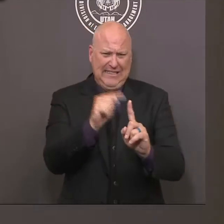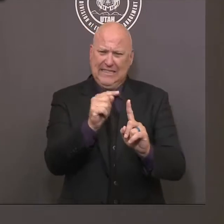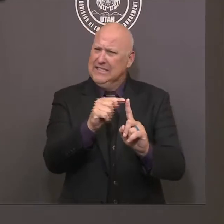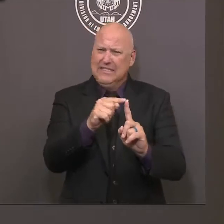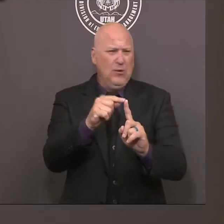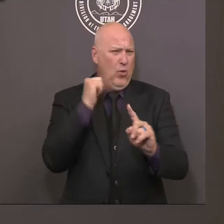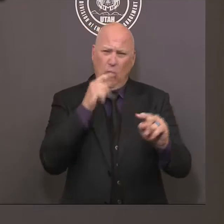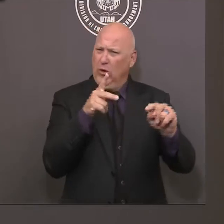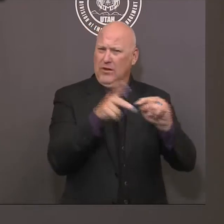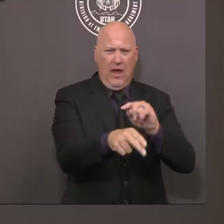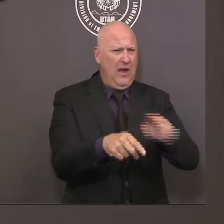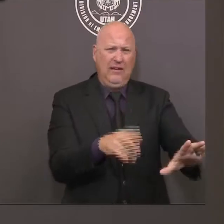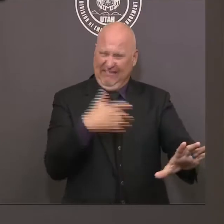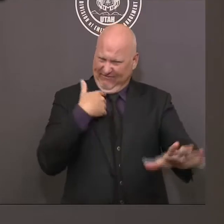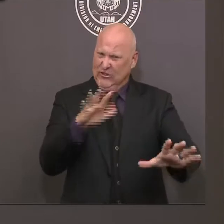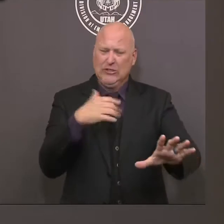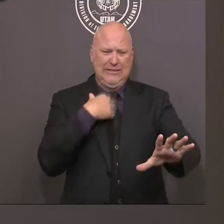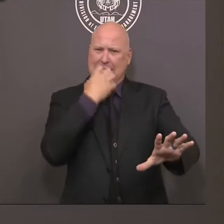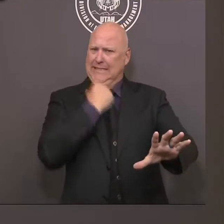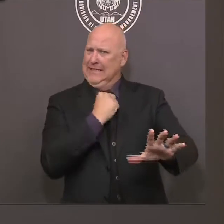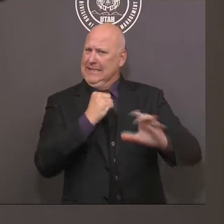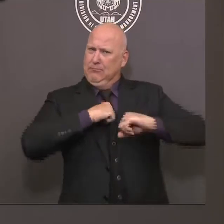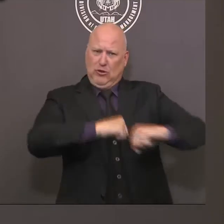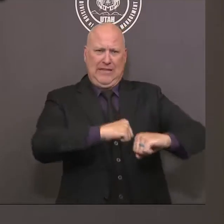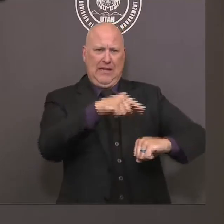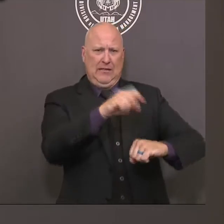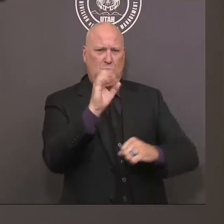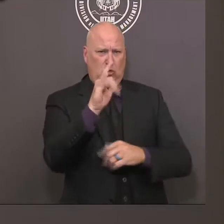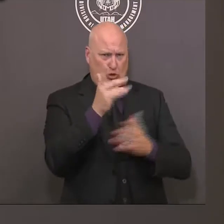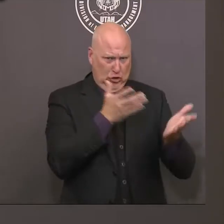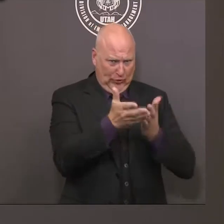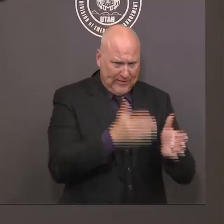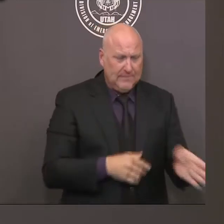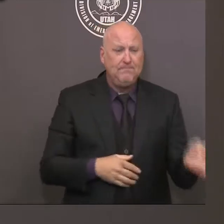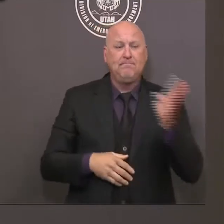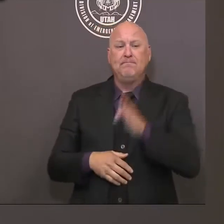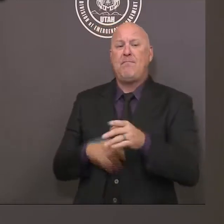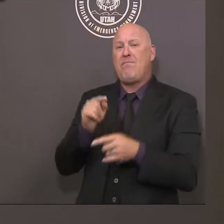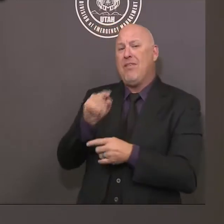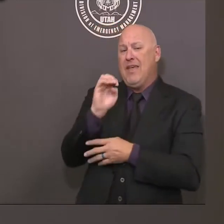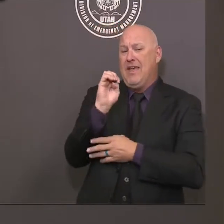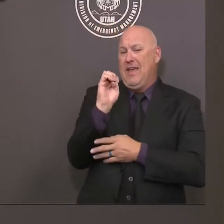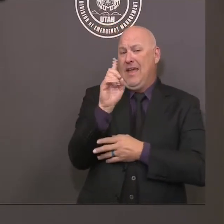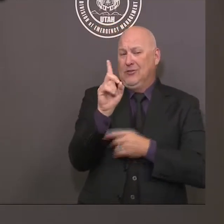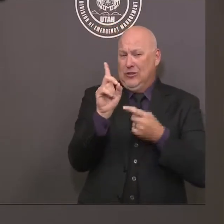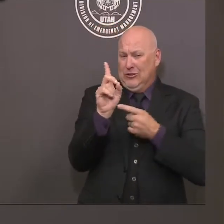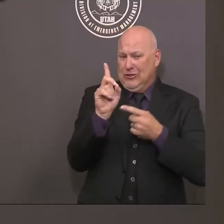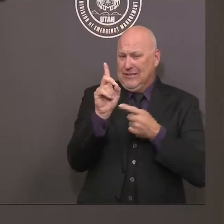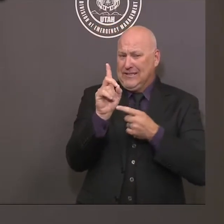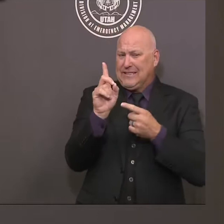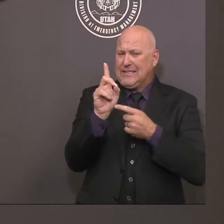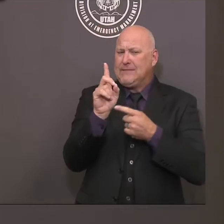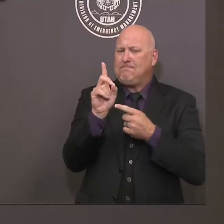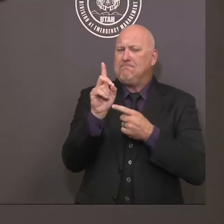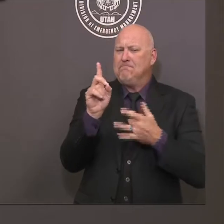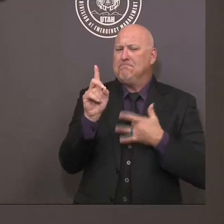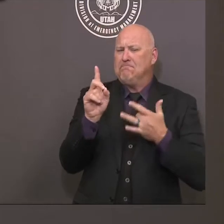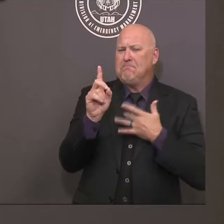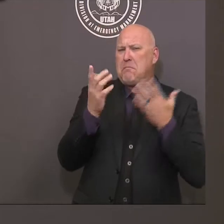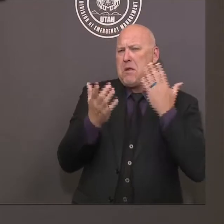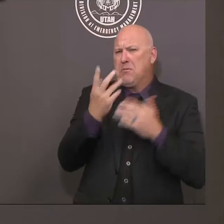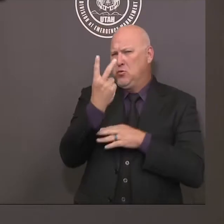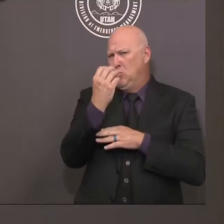see with the growth money that we actually appropriated last December, it'll actually increase over 2%. We're increasing